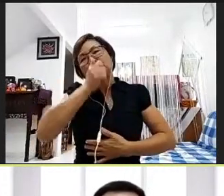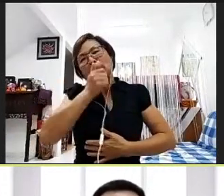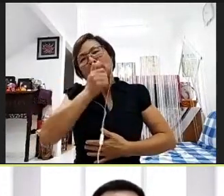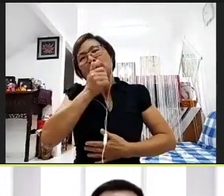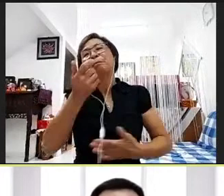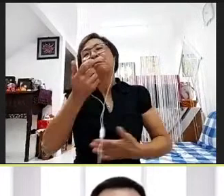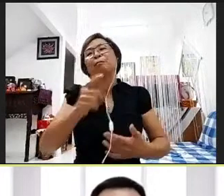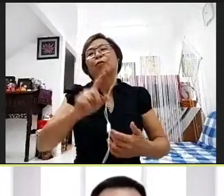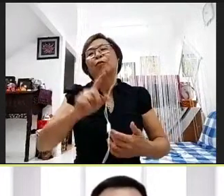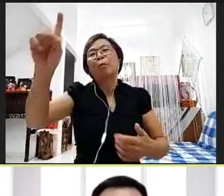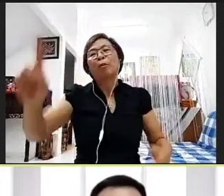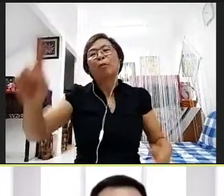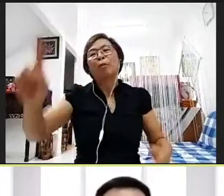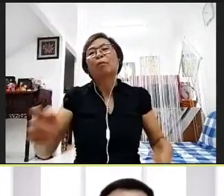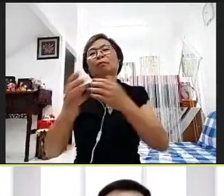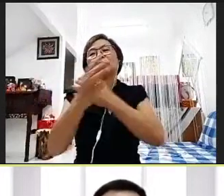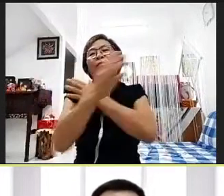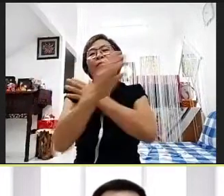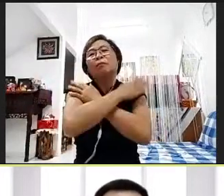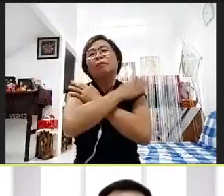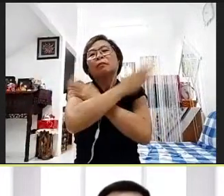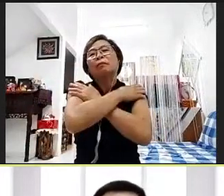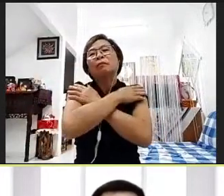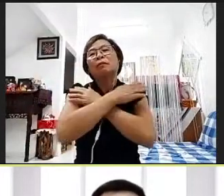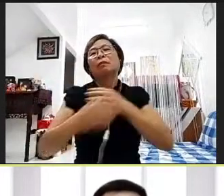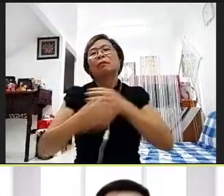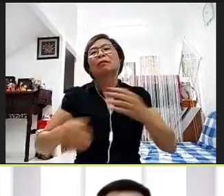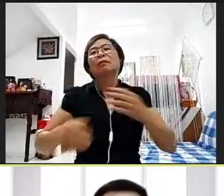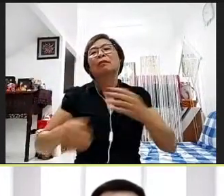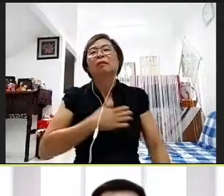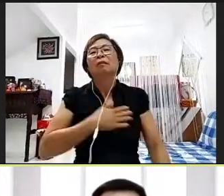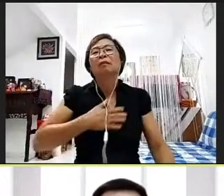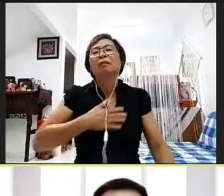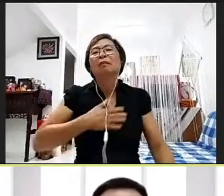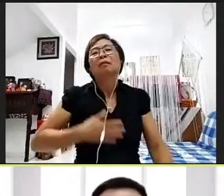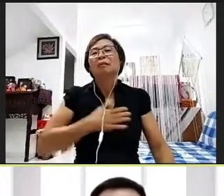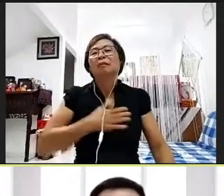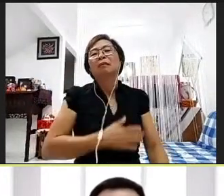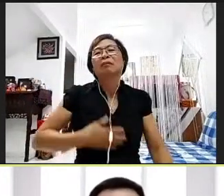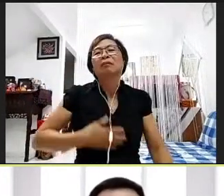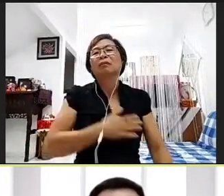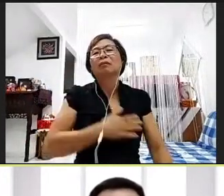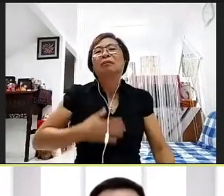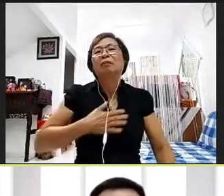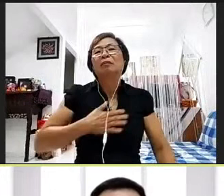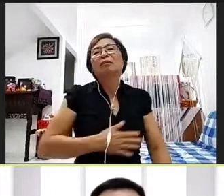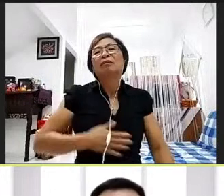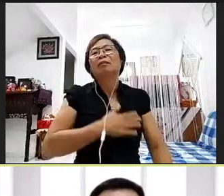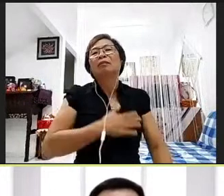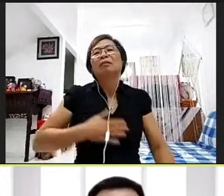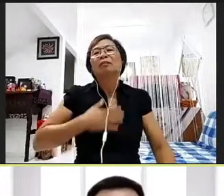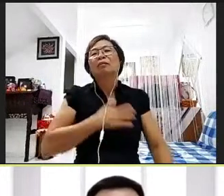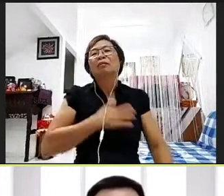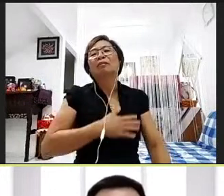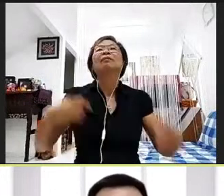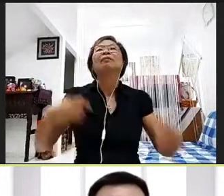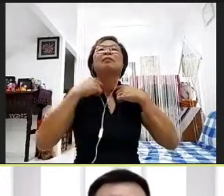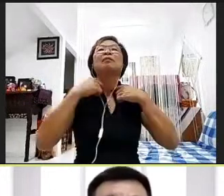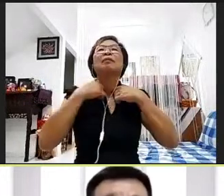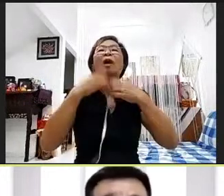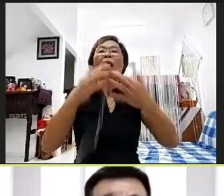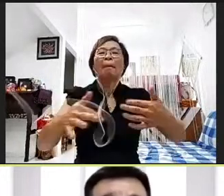point here. Sometimes after you do the hugging, you do a bit of gentle stroking this way. So you activate the two very important acupressure